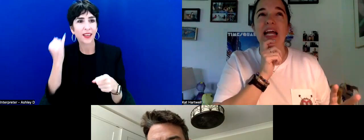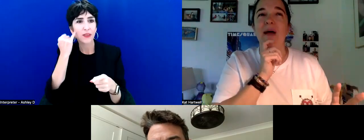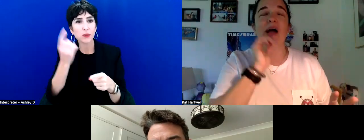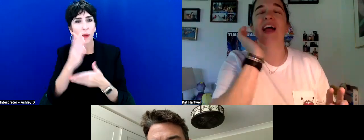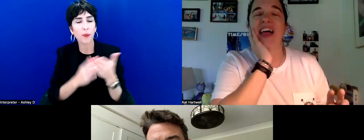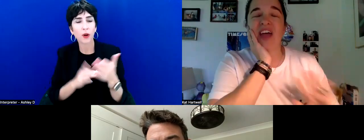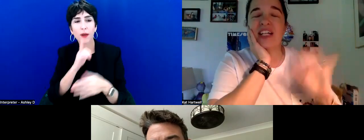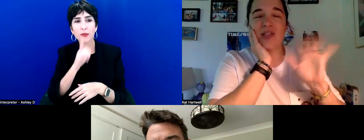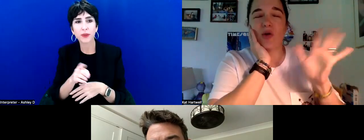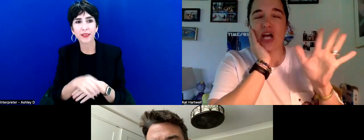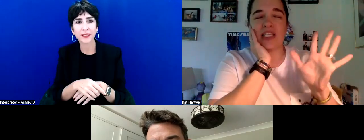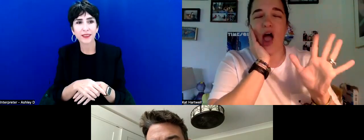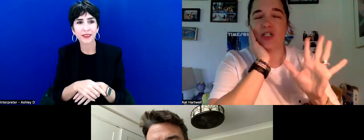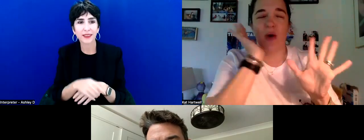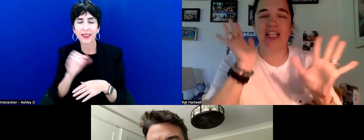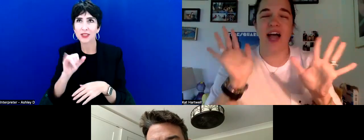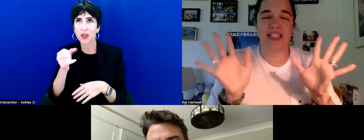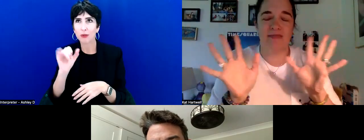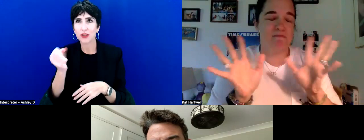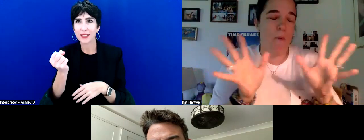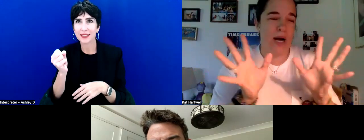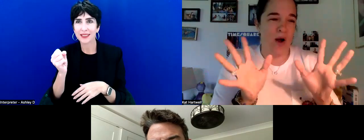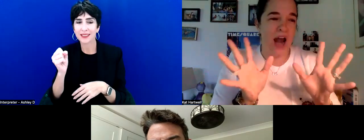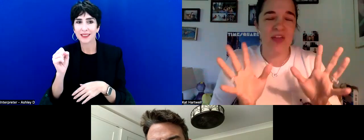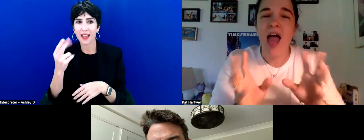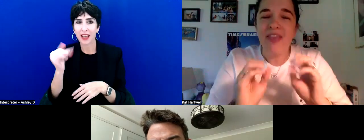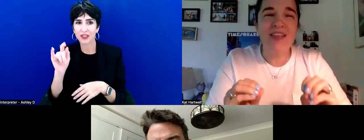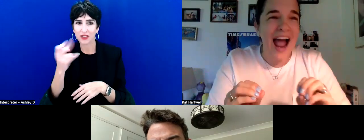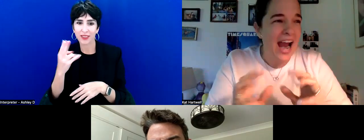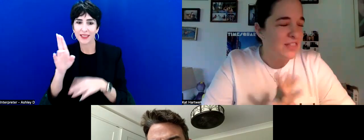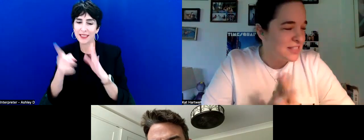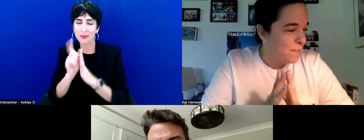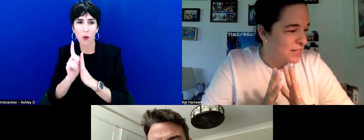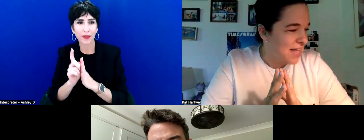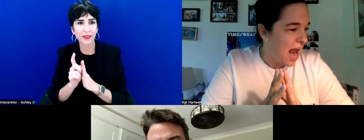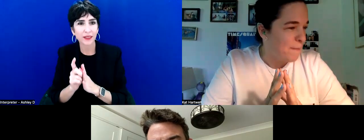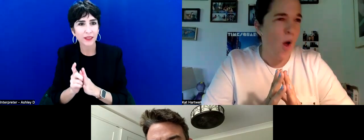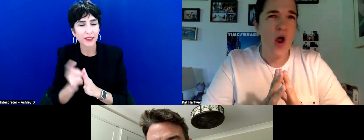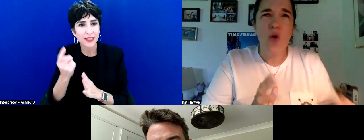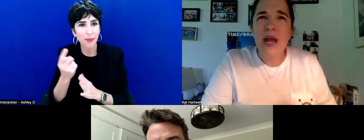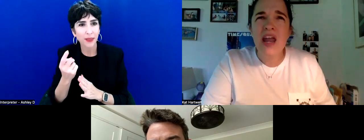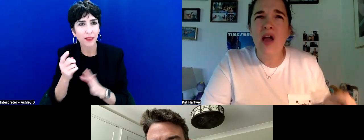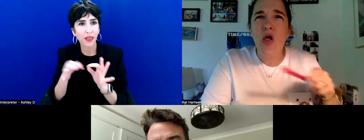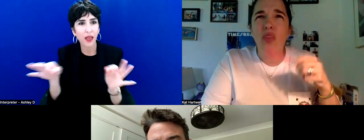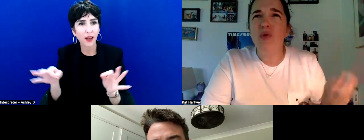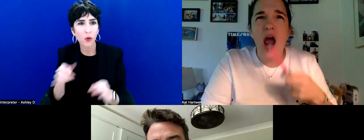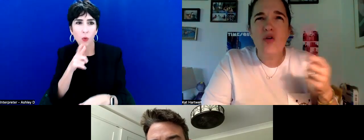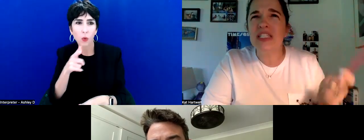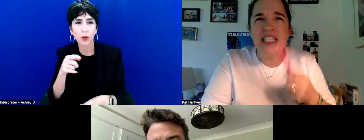I was really, I'm like, that is so Jesse Hutch when he's at this moment or kind of thing. The line, the something there about, I